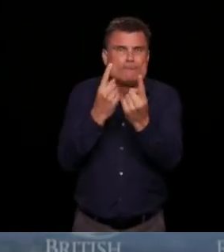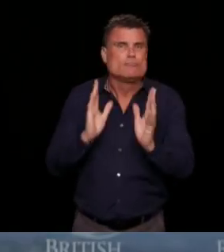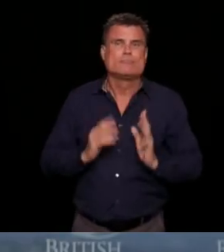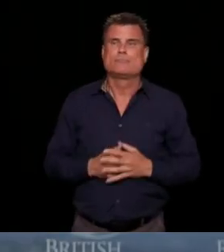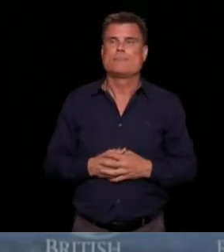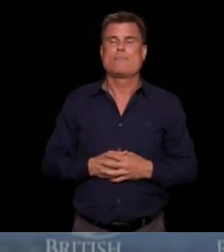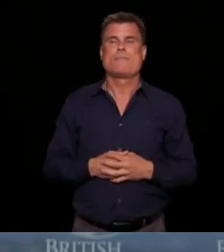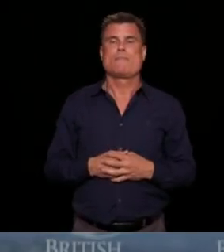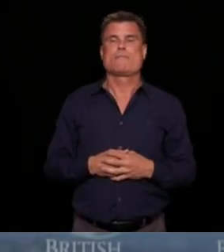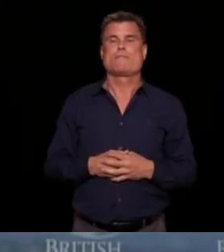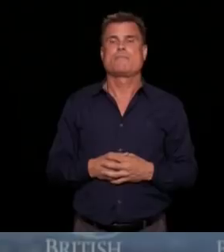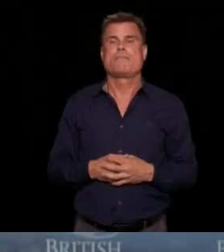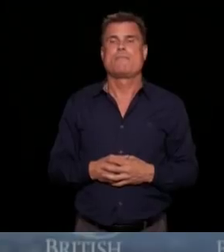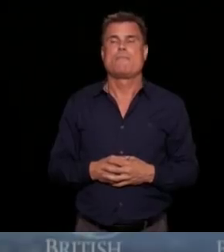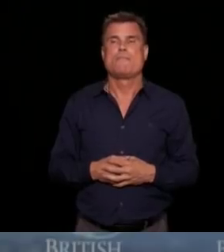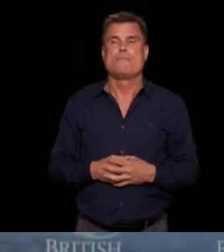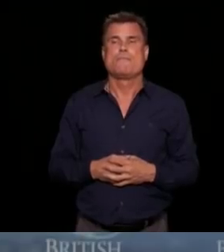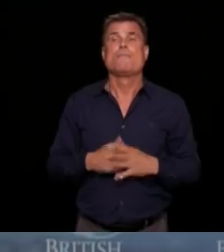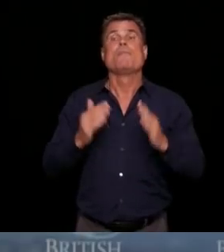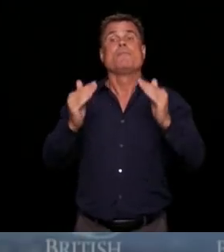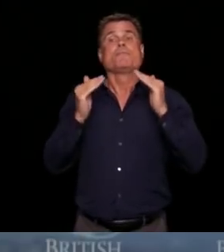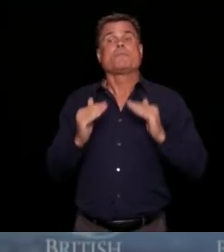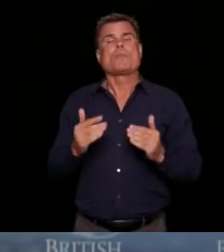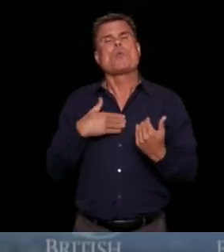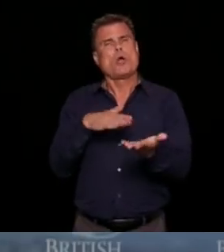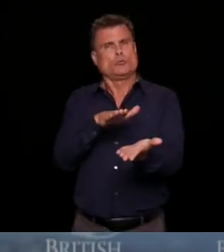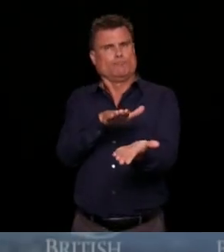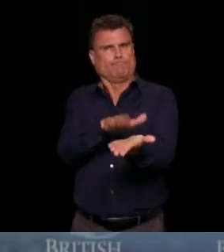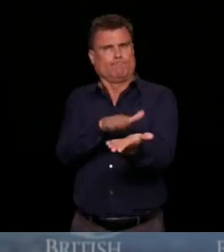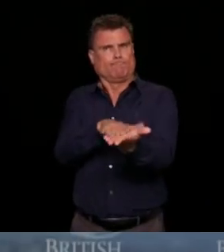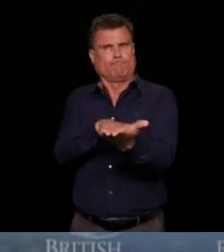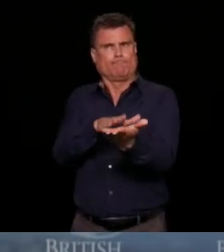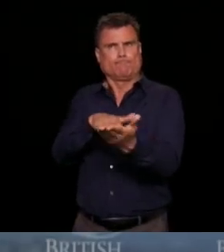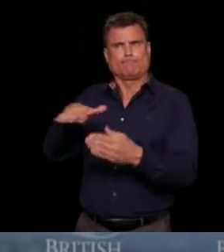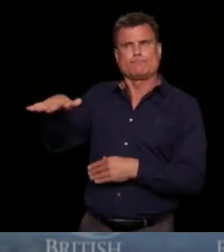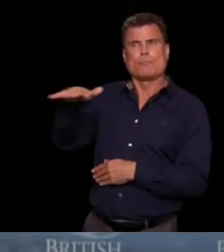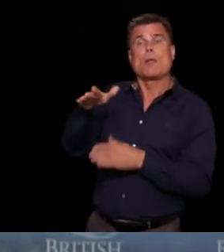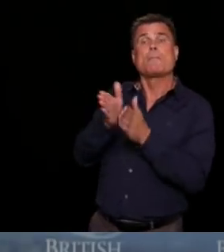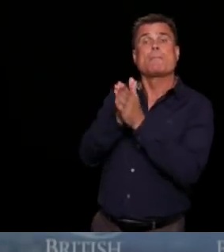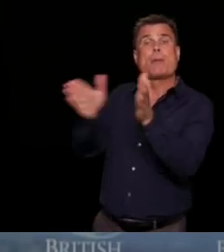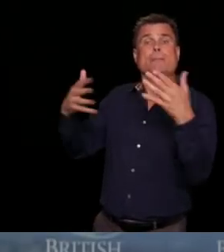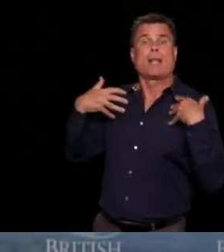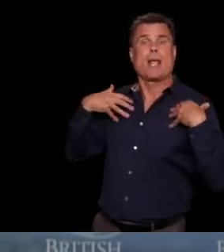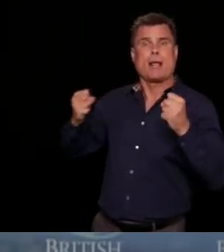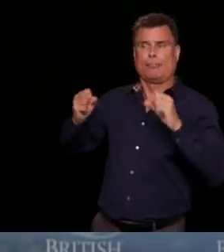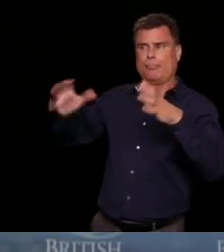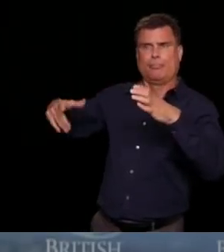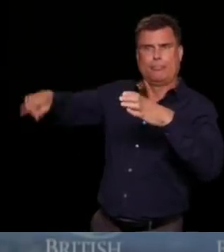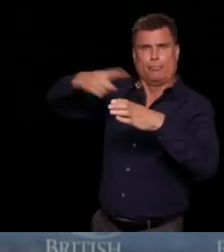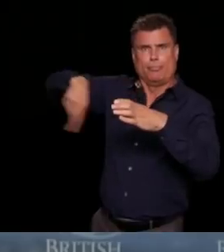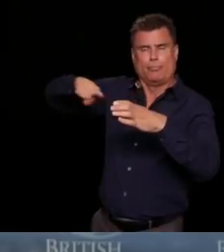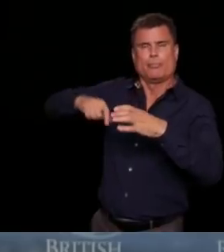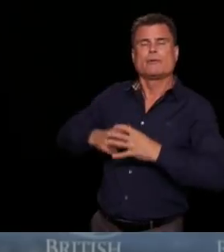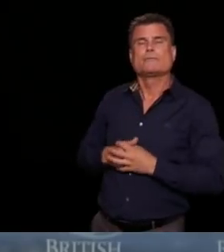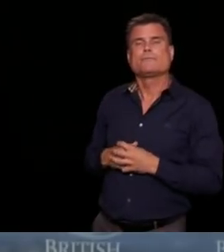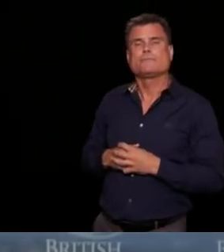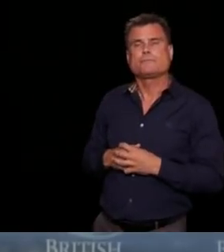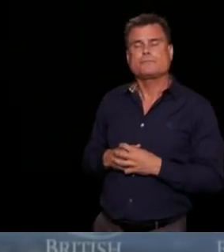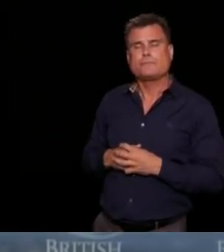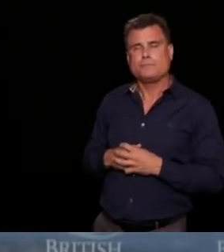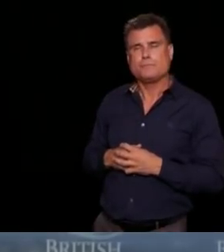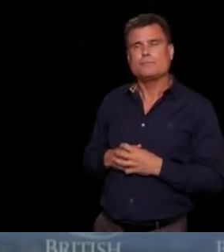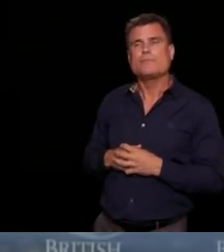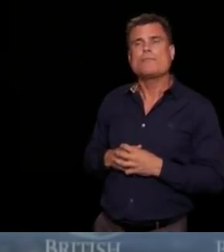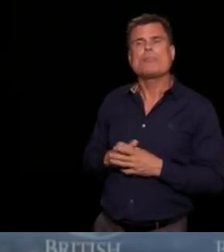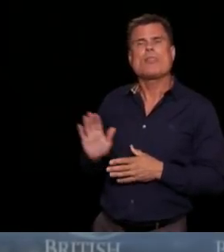extraordinarily as well, I wanted to acknowledge the work of public health in this period. And that work is obvious to all of us,